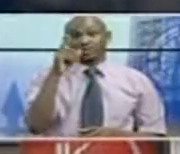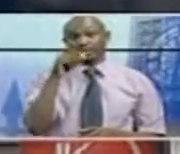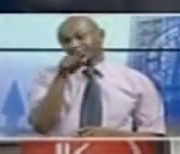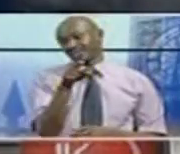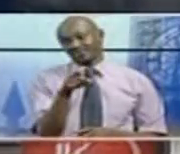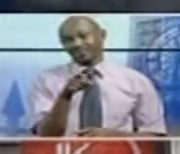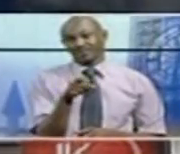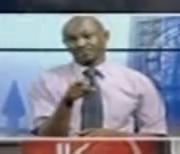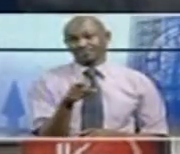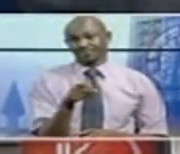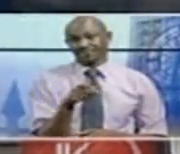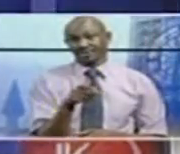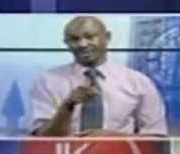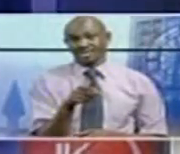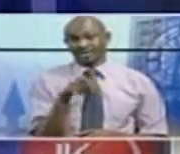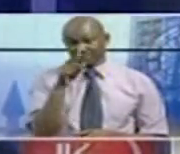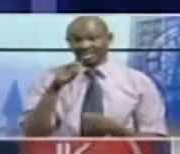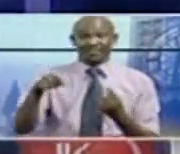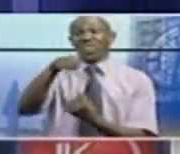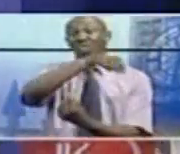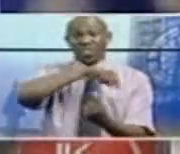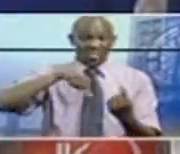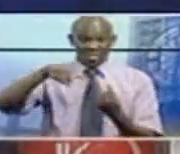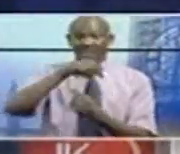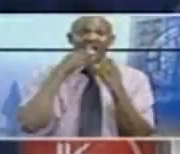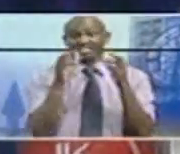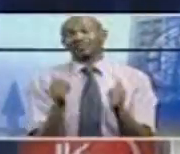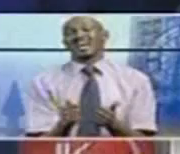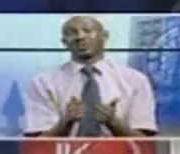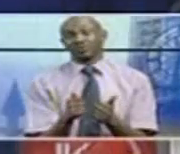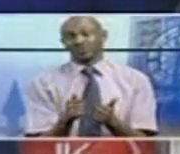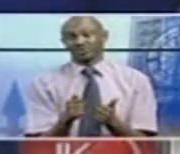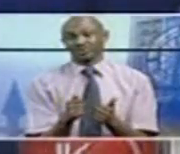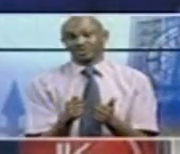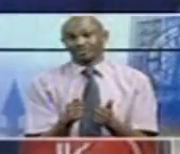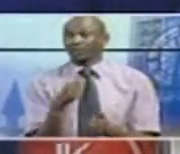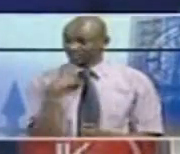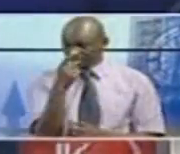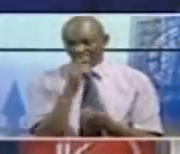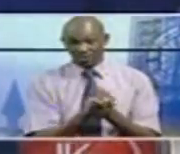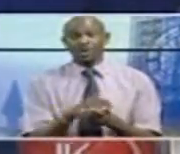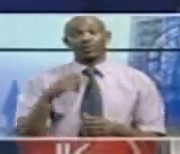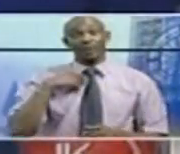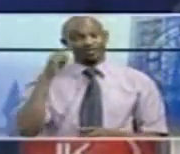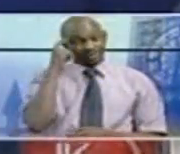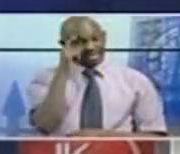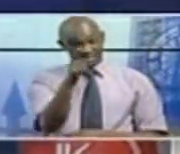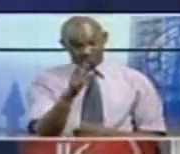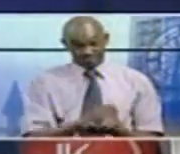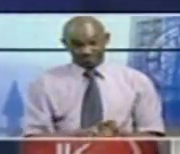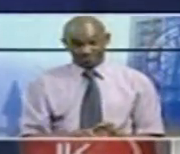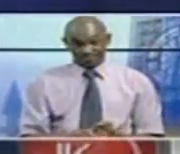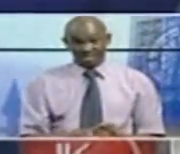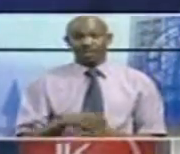really going around the points. But let me tell you, Kabando, mm-hmm. We will remind you.